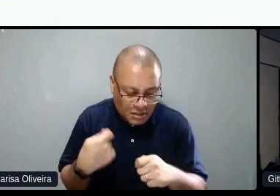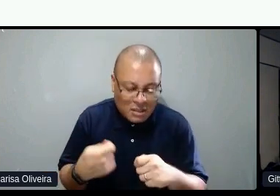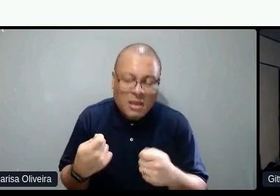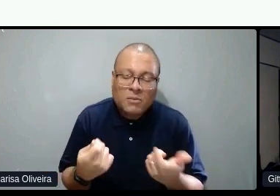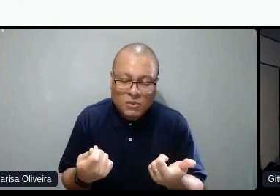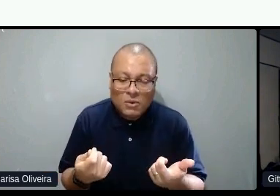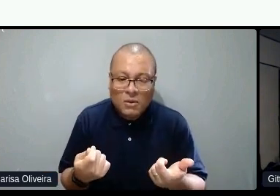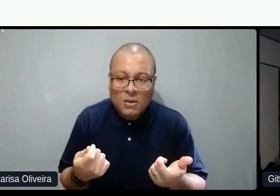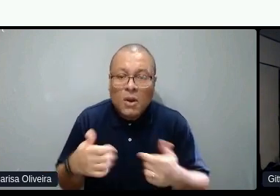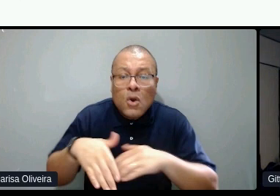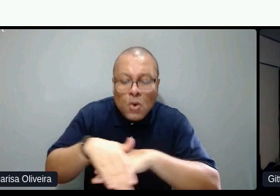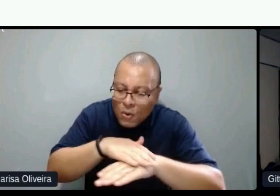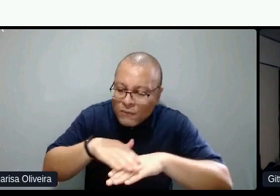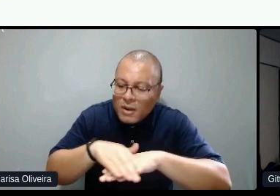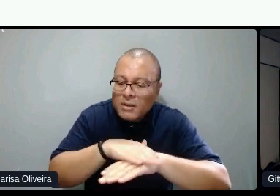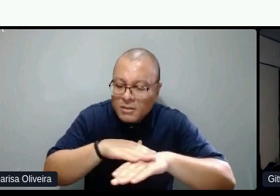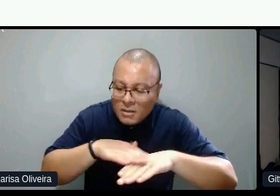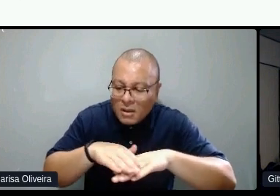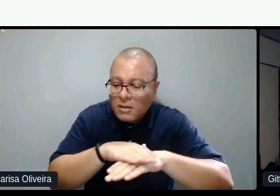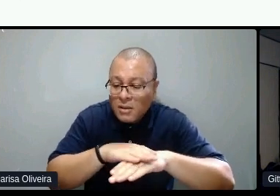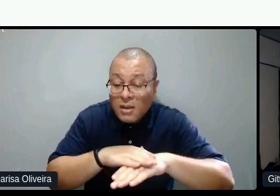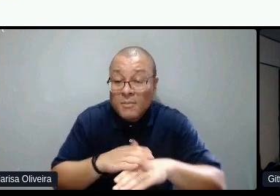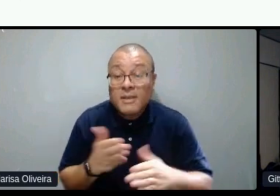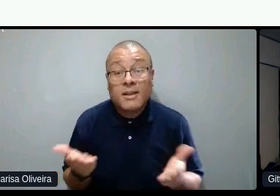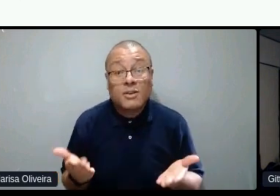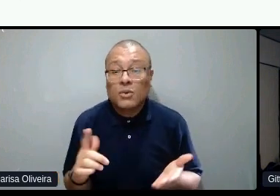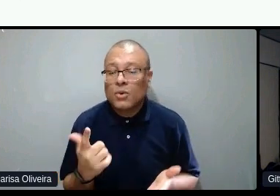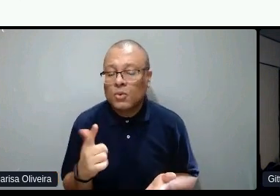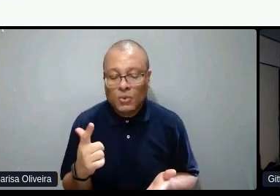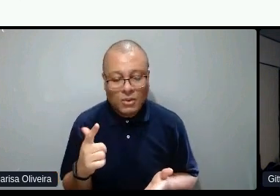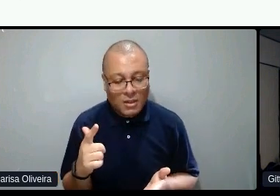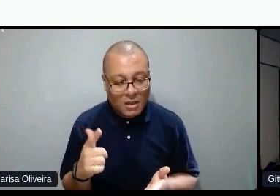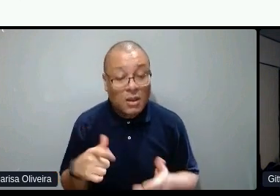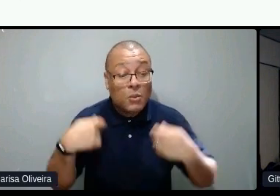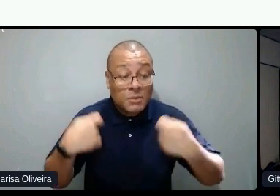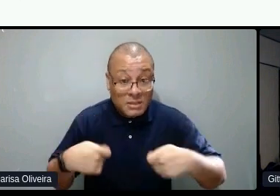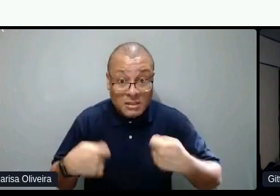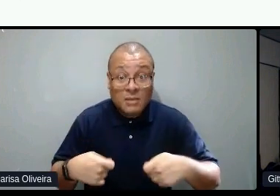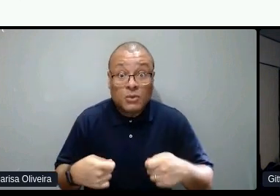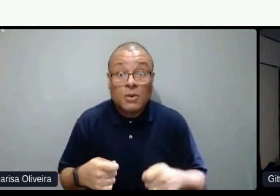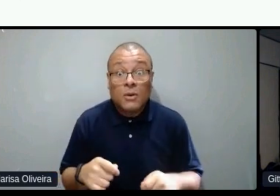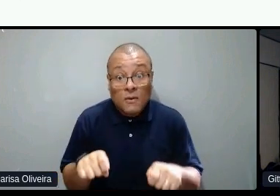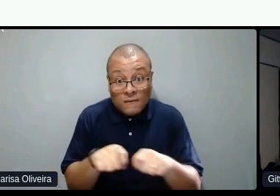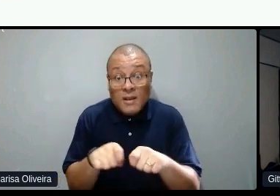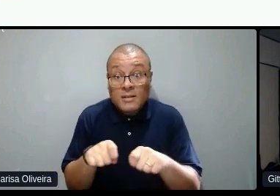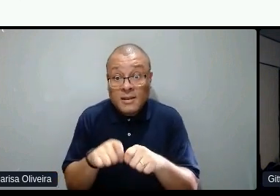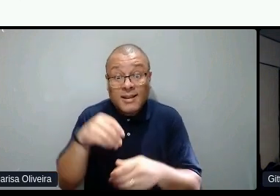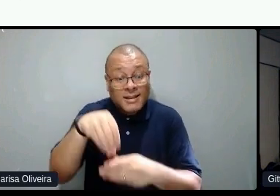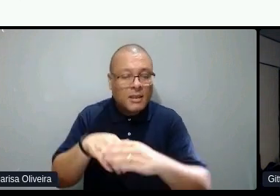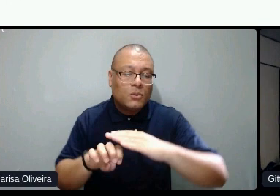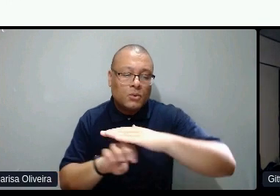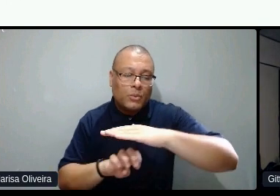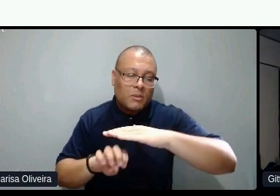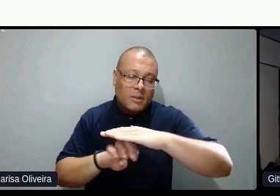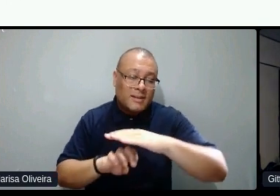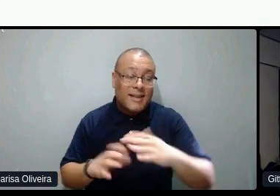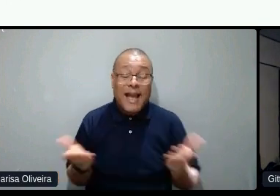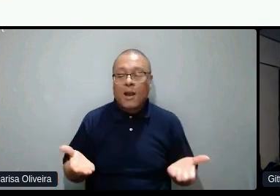up. But that's just not how it is. And that's why we need to work on it in organizations.